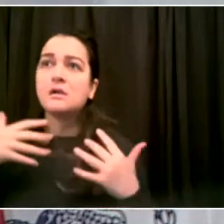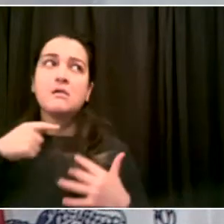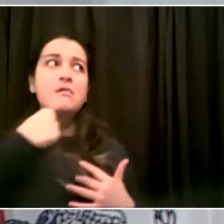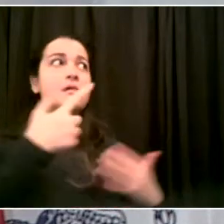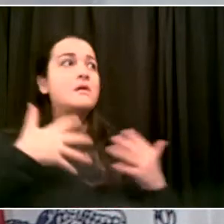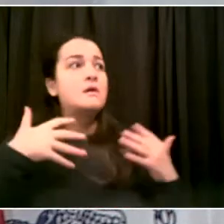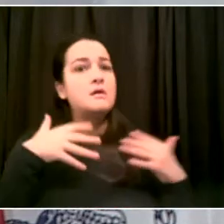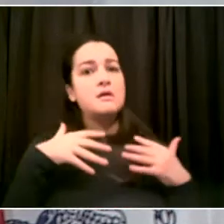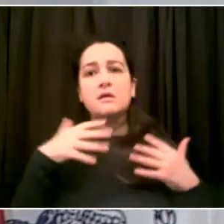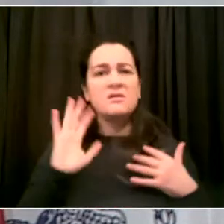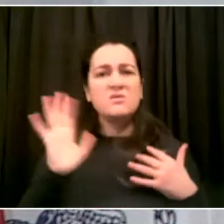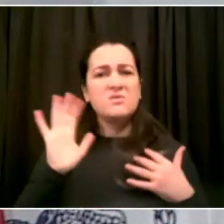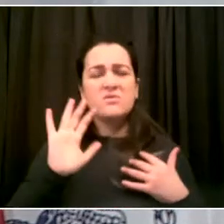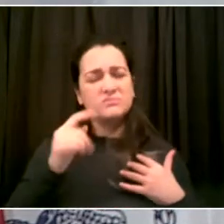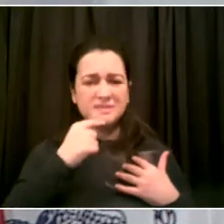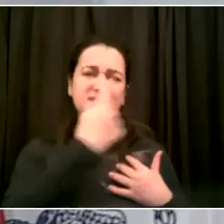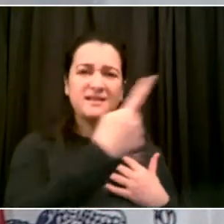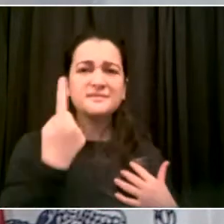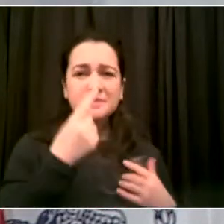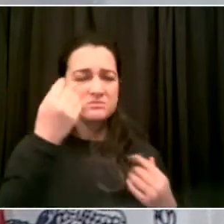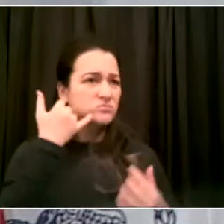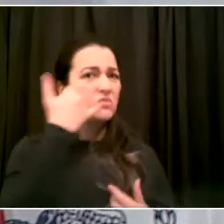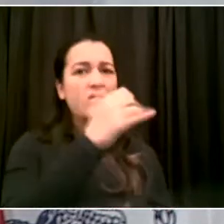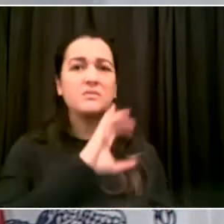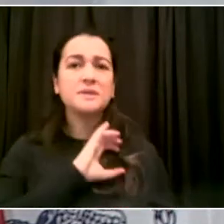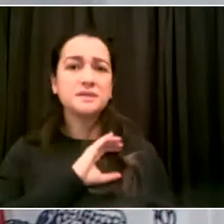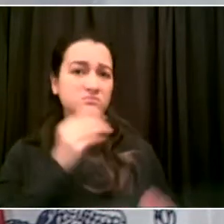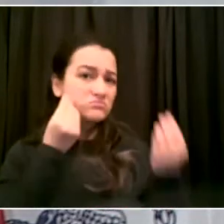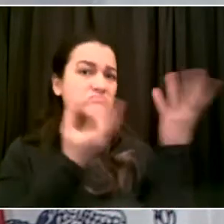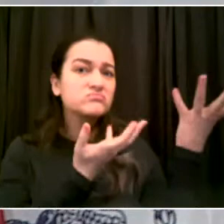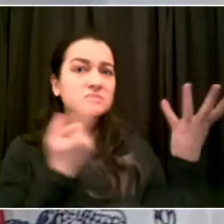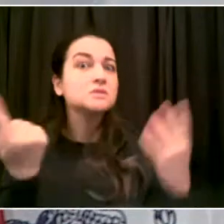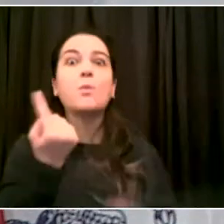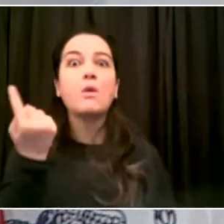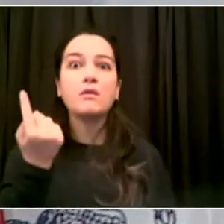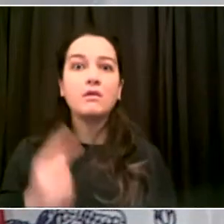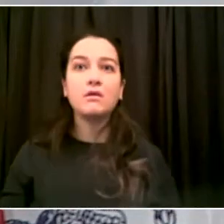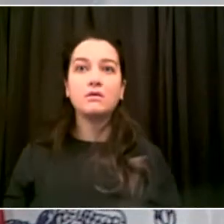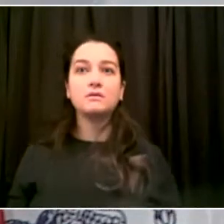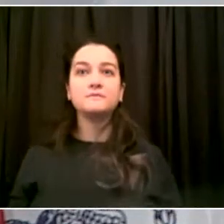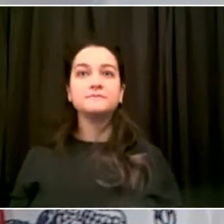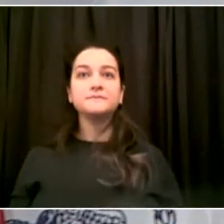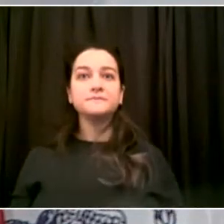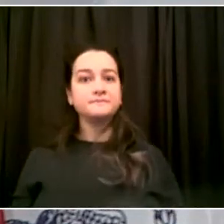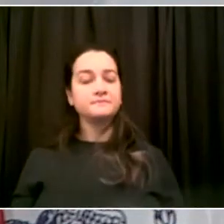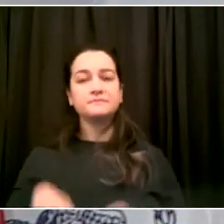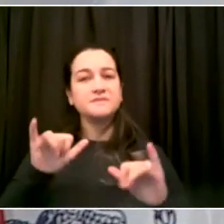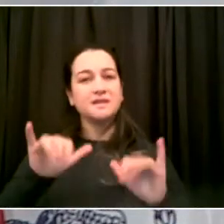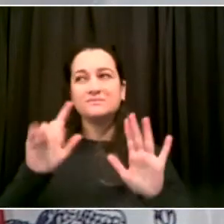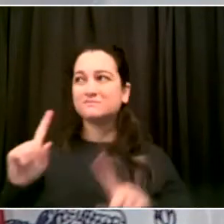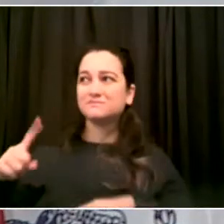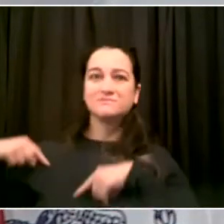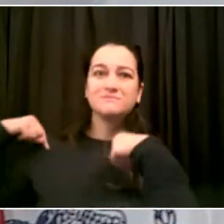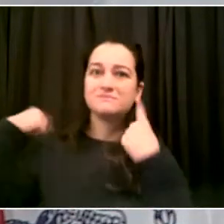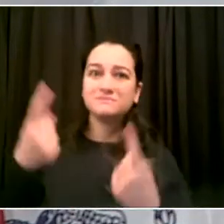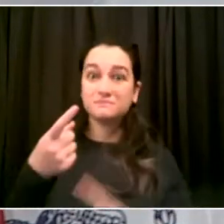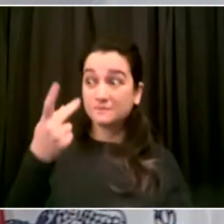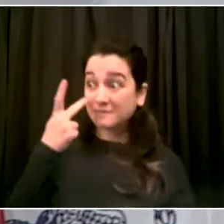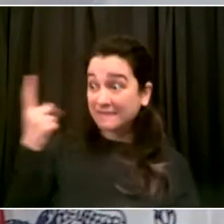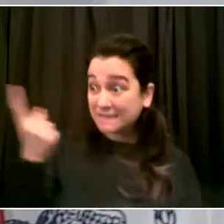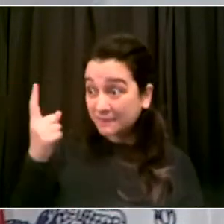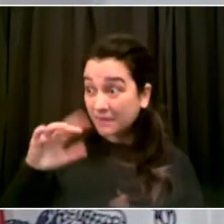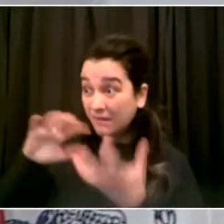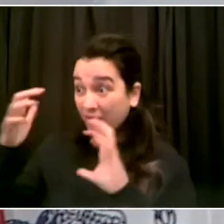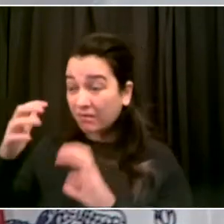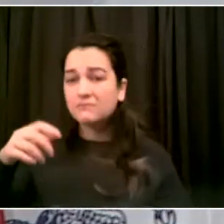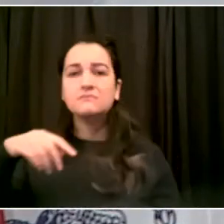if you see something, say something. Do not ever for a moment think that you shouldn't speak up. Don't think for a moment that it won't lead to action. It can and will